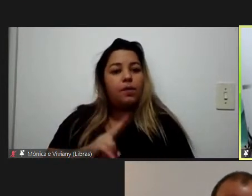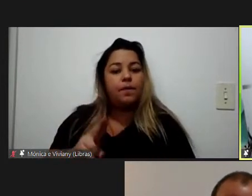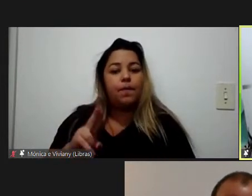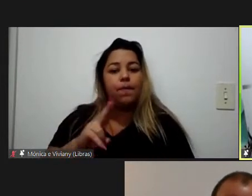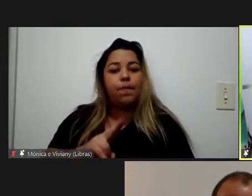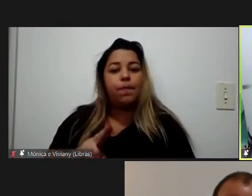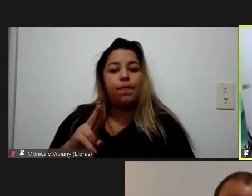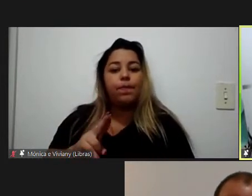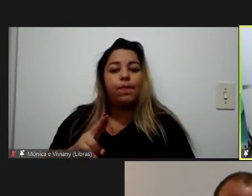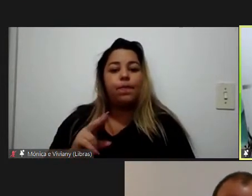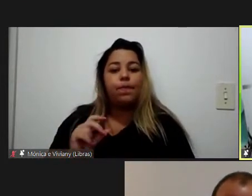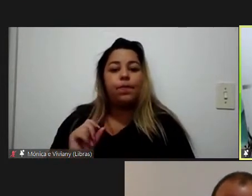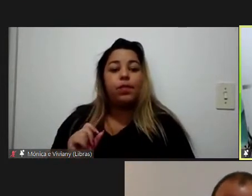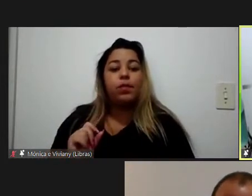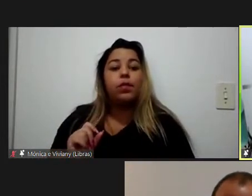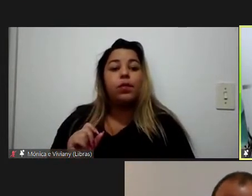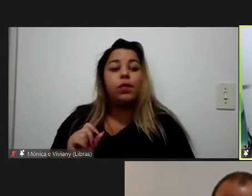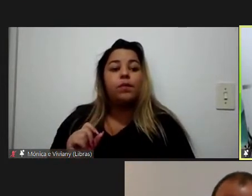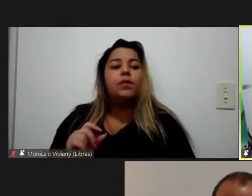like we have this